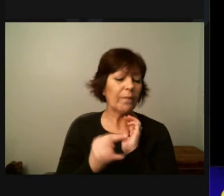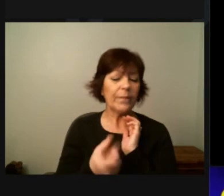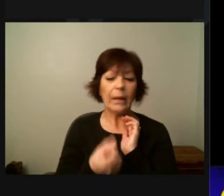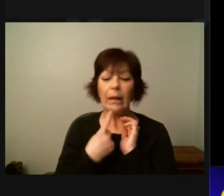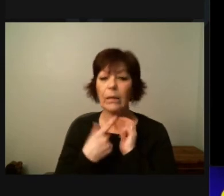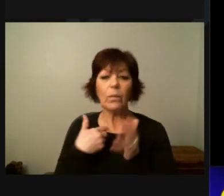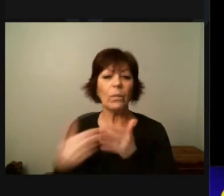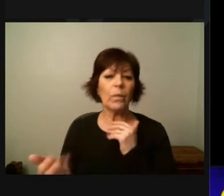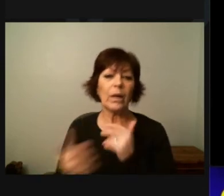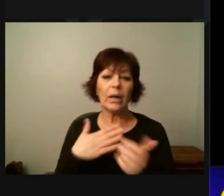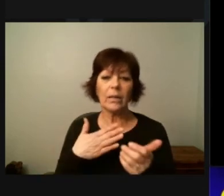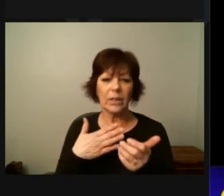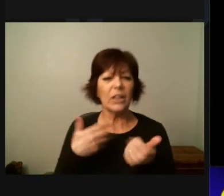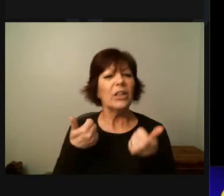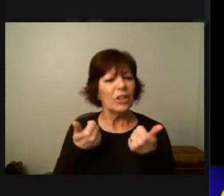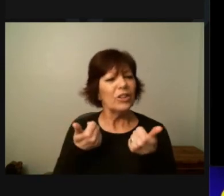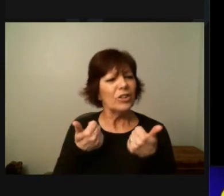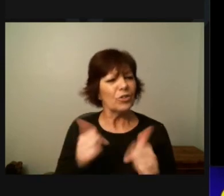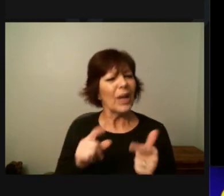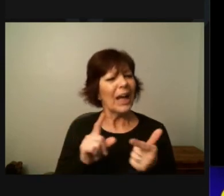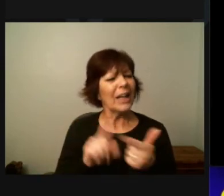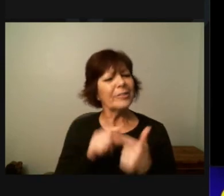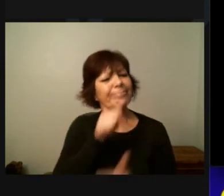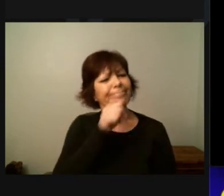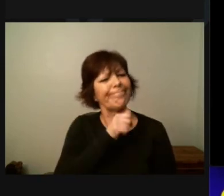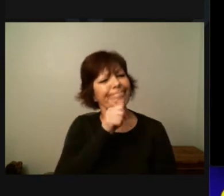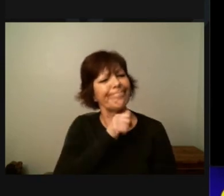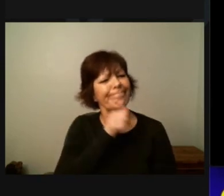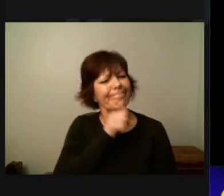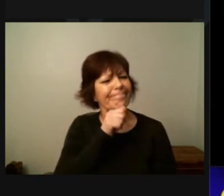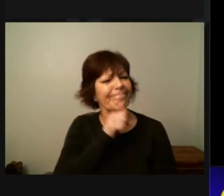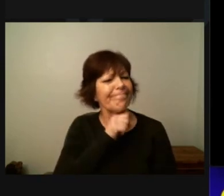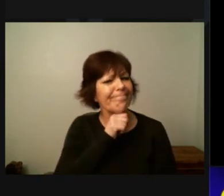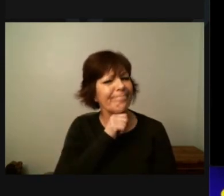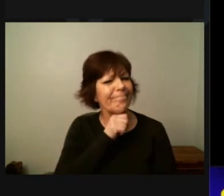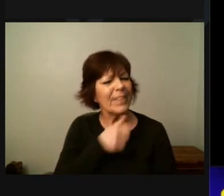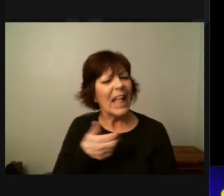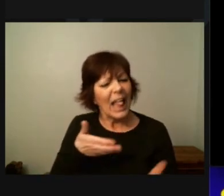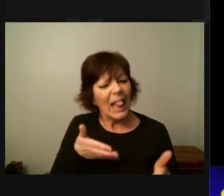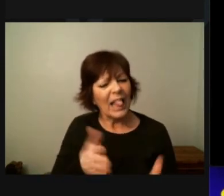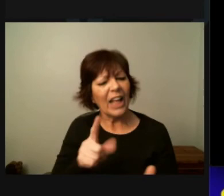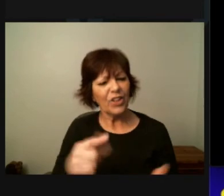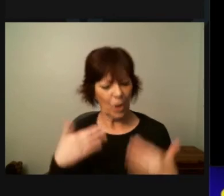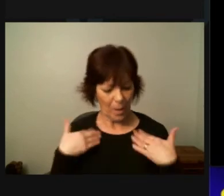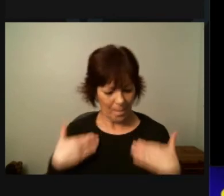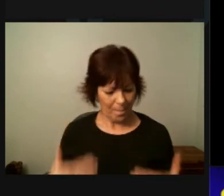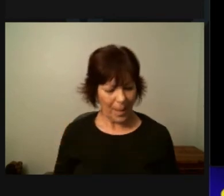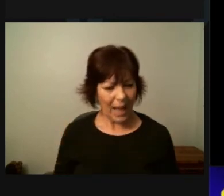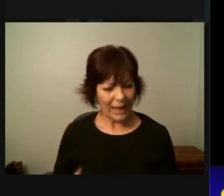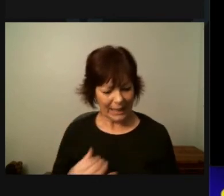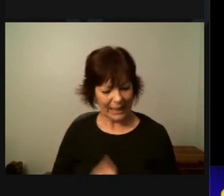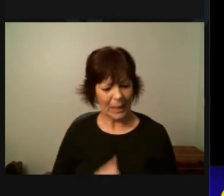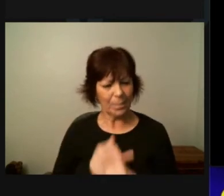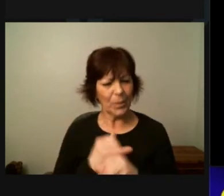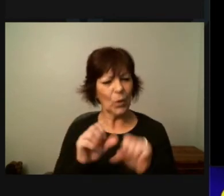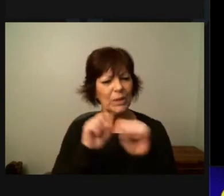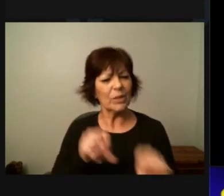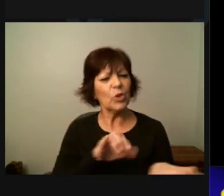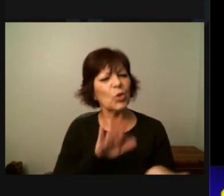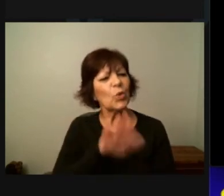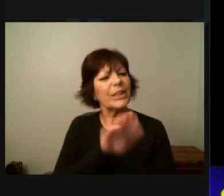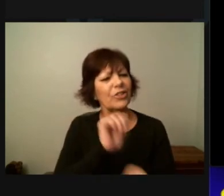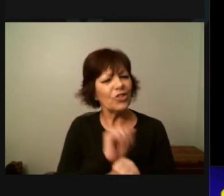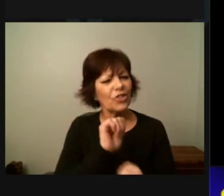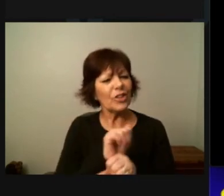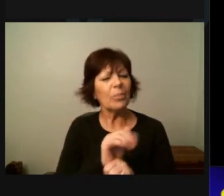it is. Try to ride it out. If you can, try to let your immune system do its job. Talk to your medical